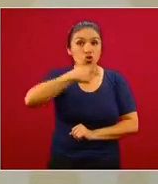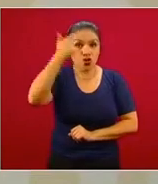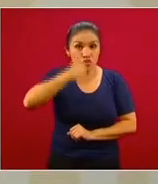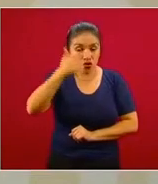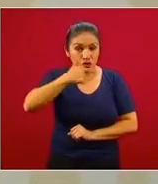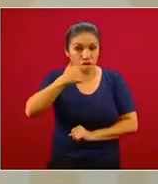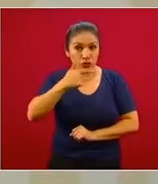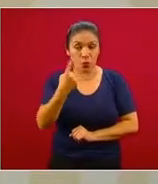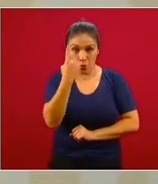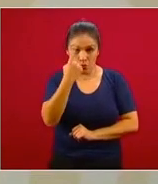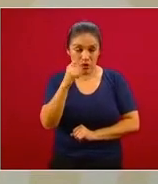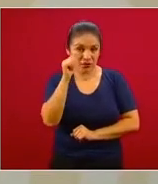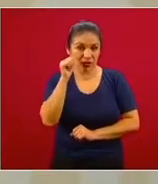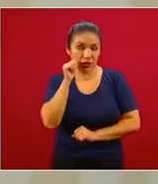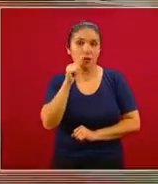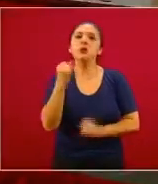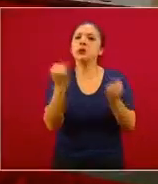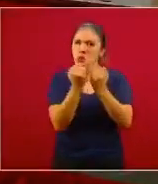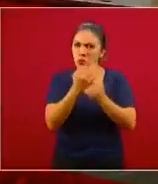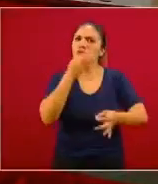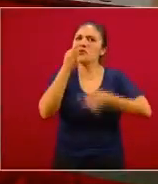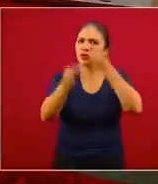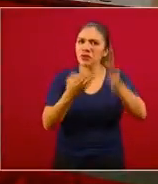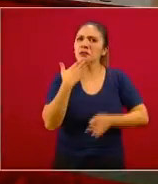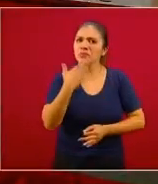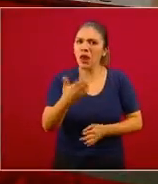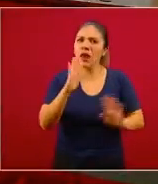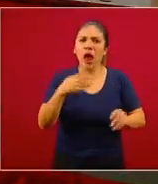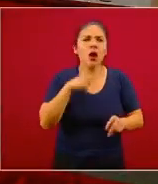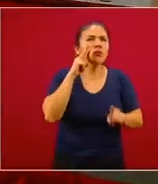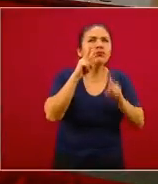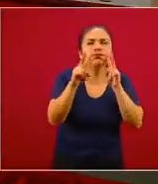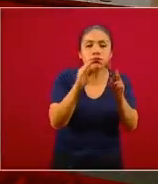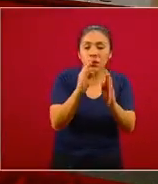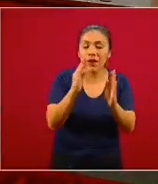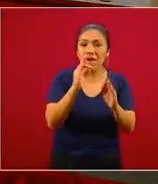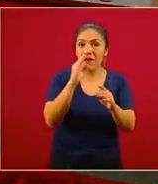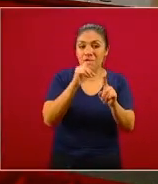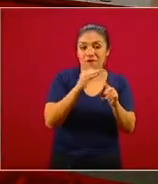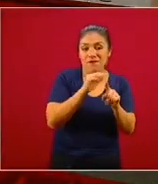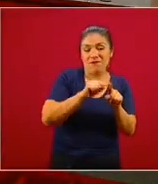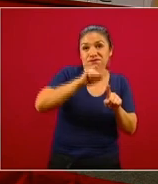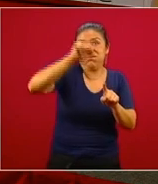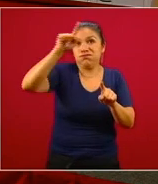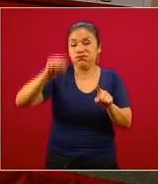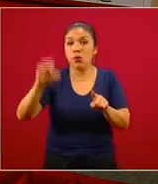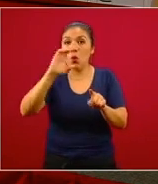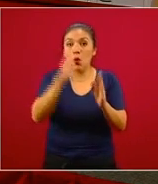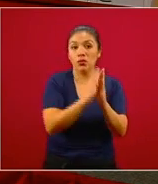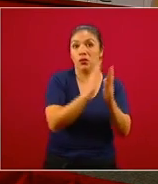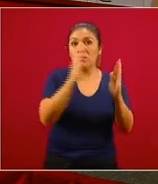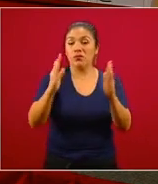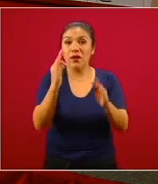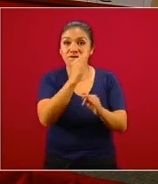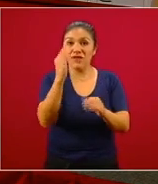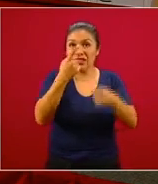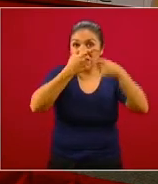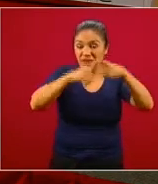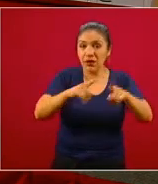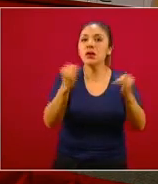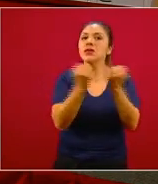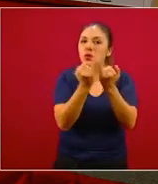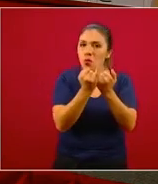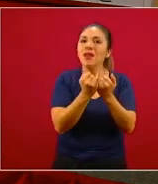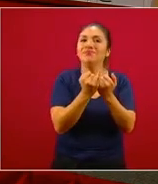night. And the good news is that with following that peak, we're also seeing that we follow the